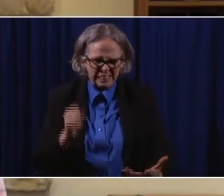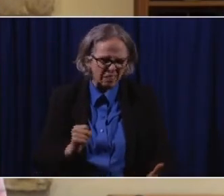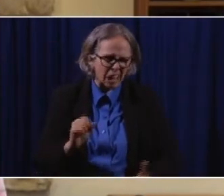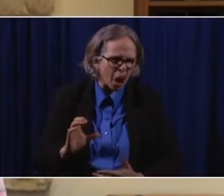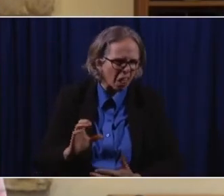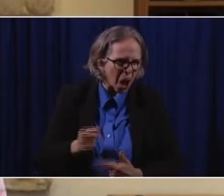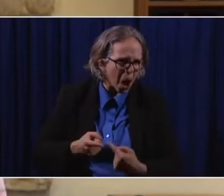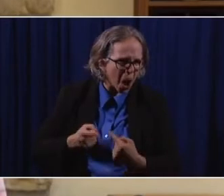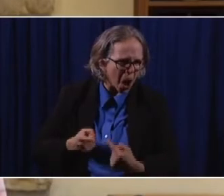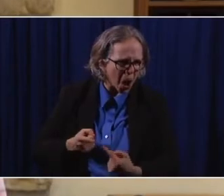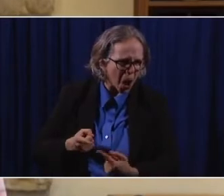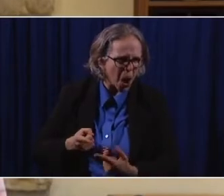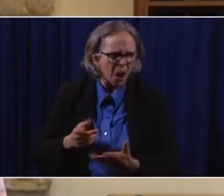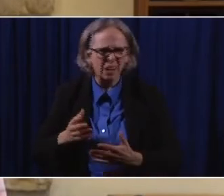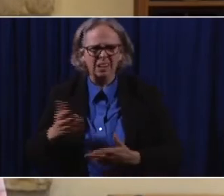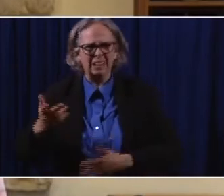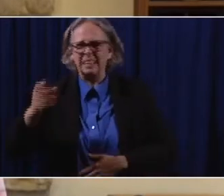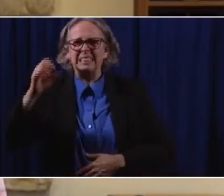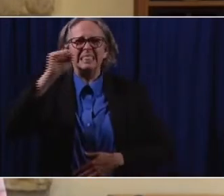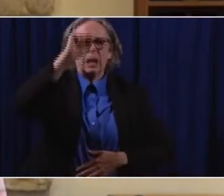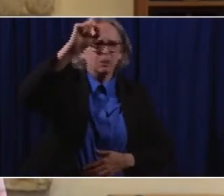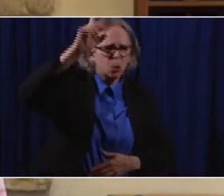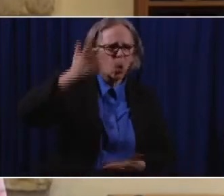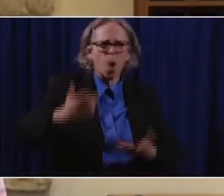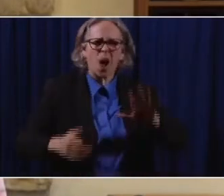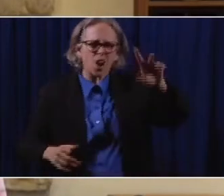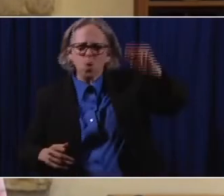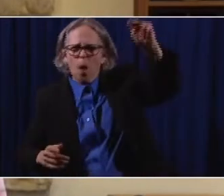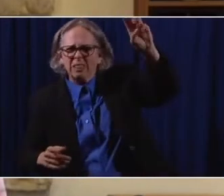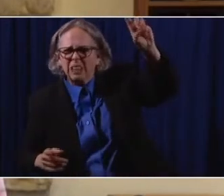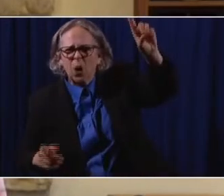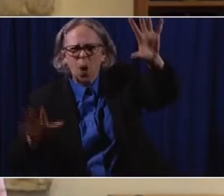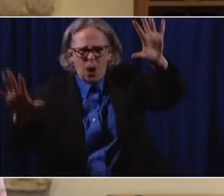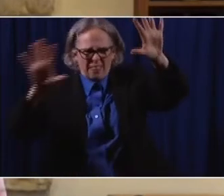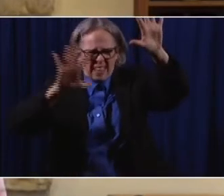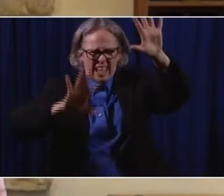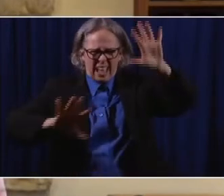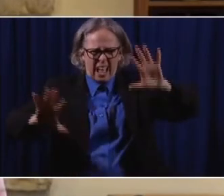So despite the great tragedy,